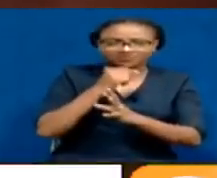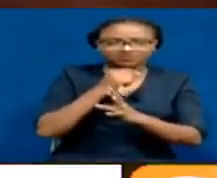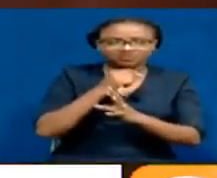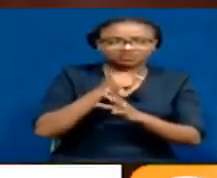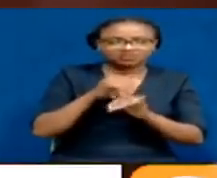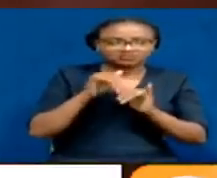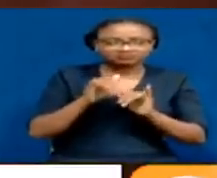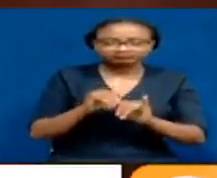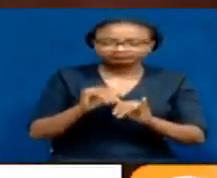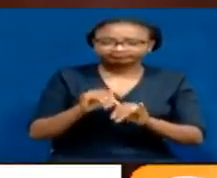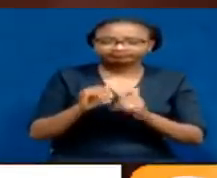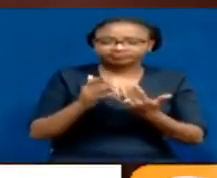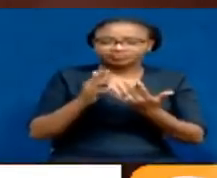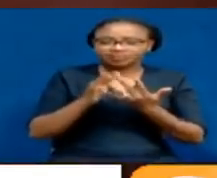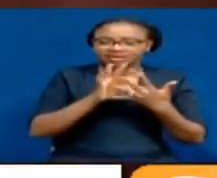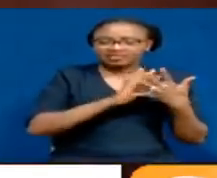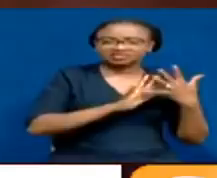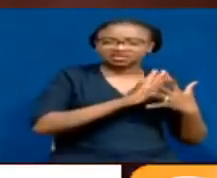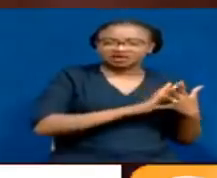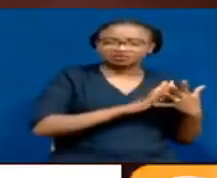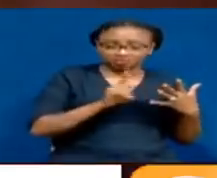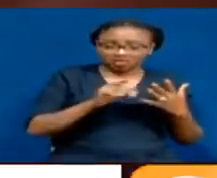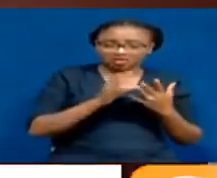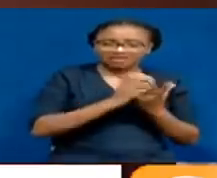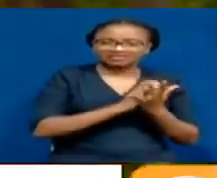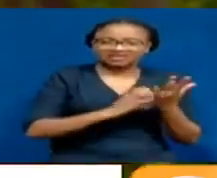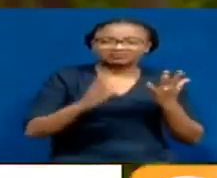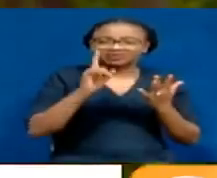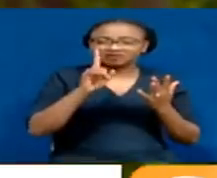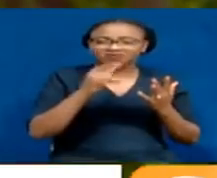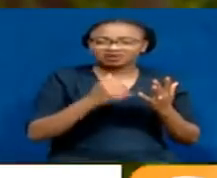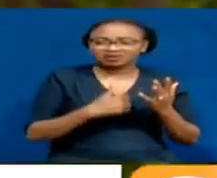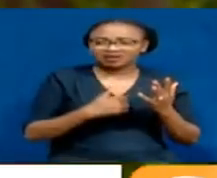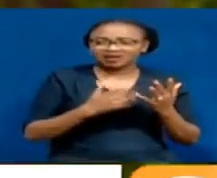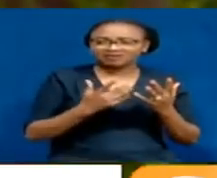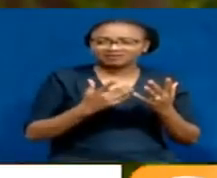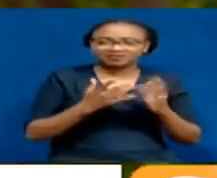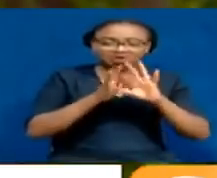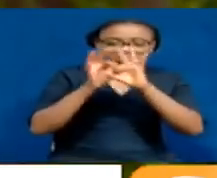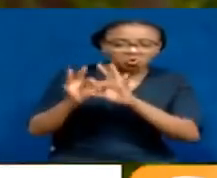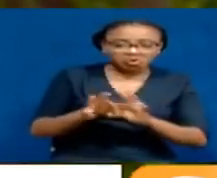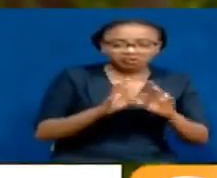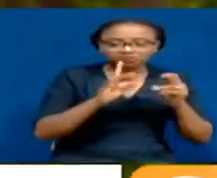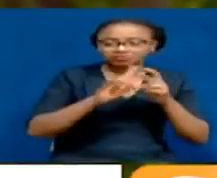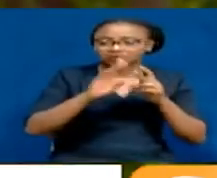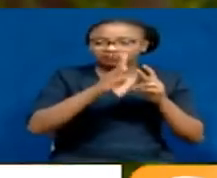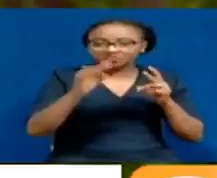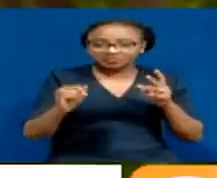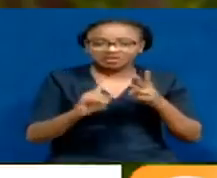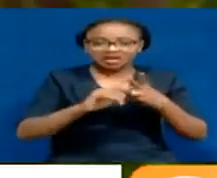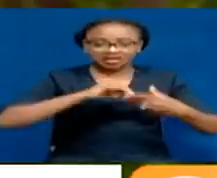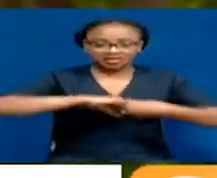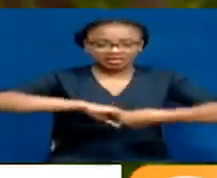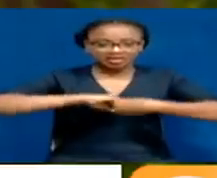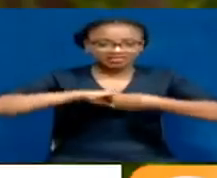Accountability in East Africa. That book actually has a chapter that focuses on coalitions, the BBI, and the